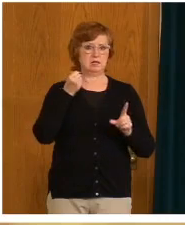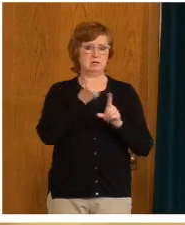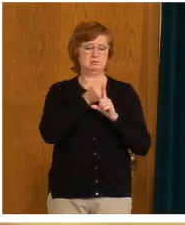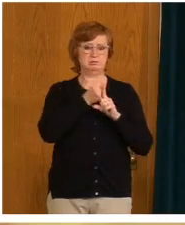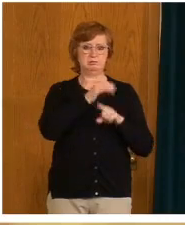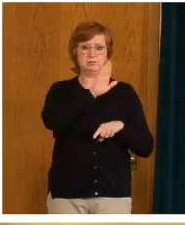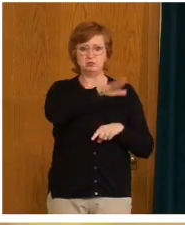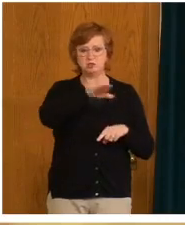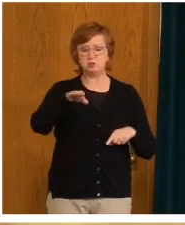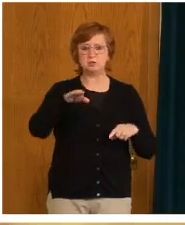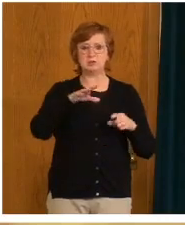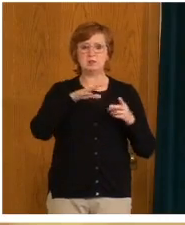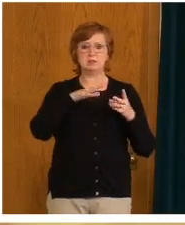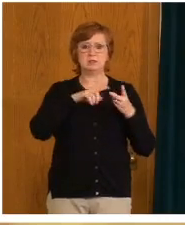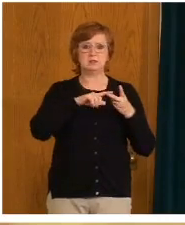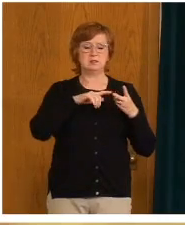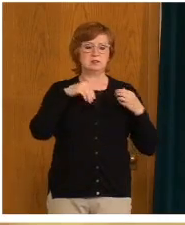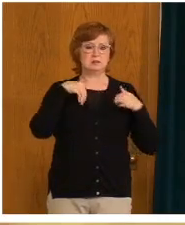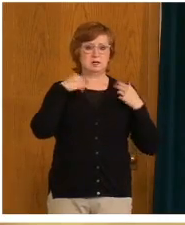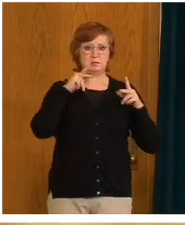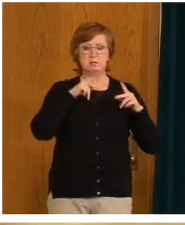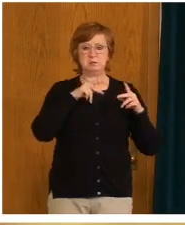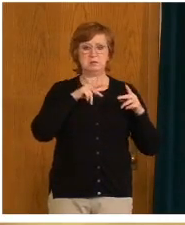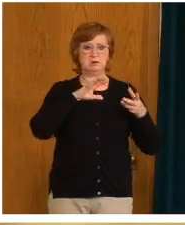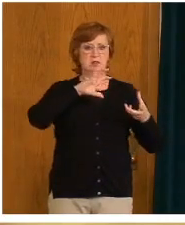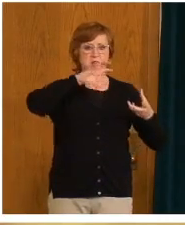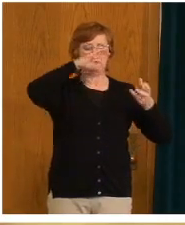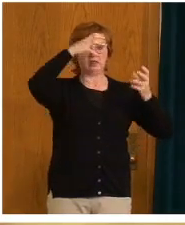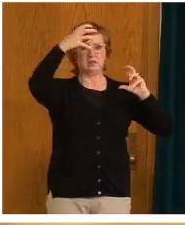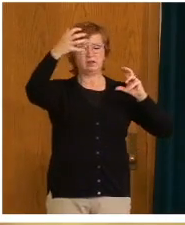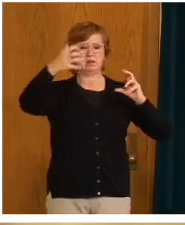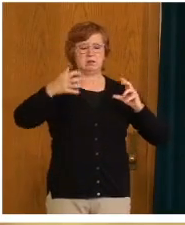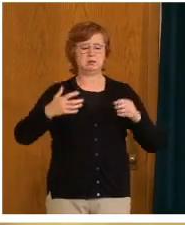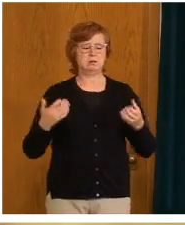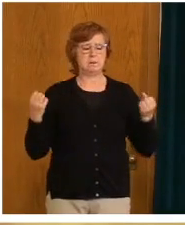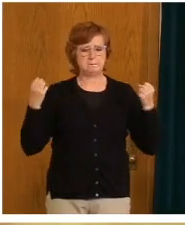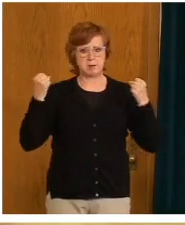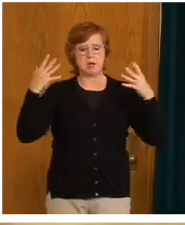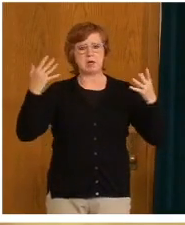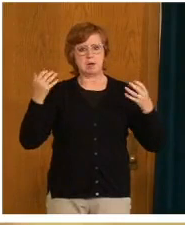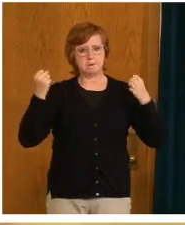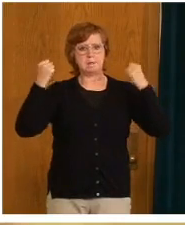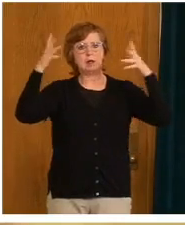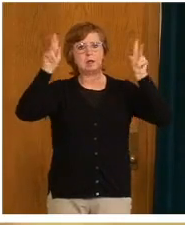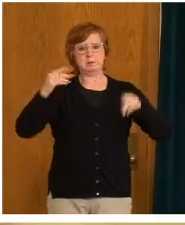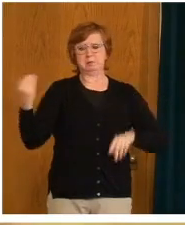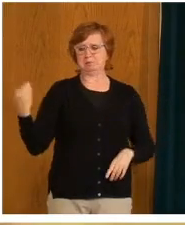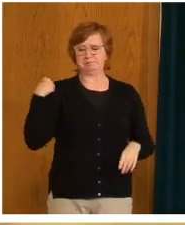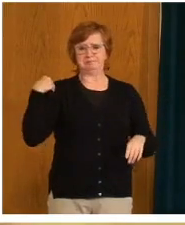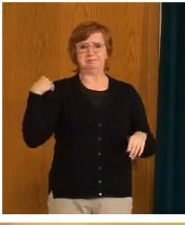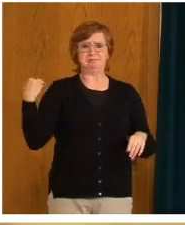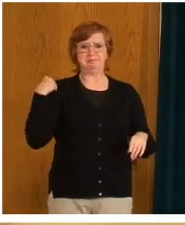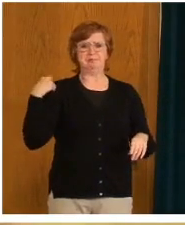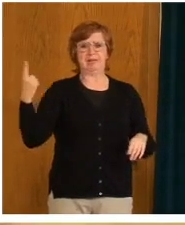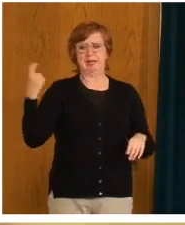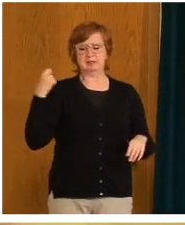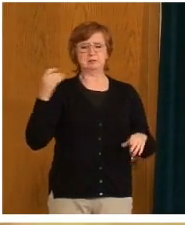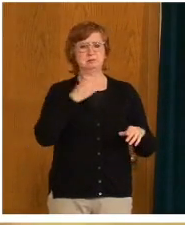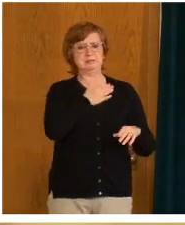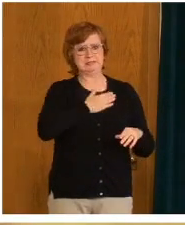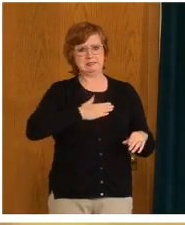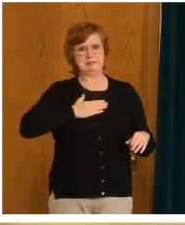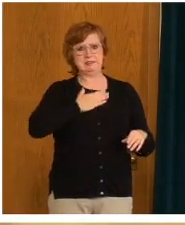children. And by request of many people in conversations that I have had, as well